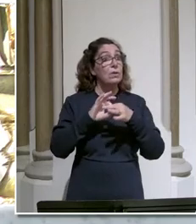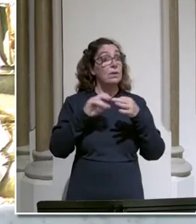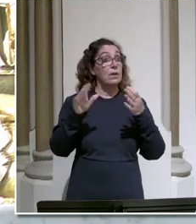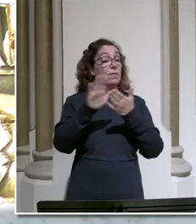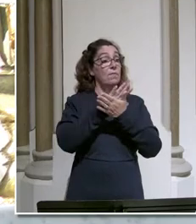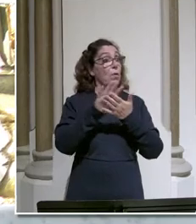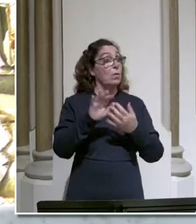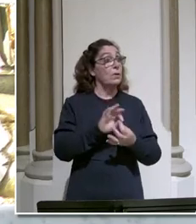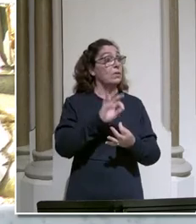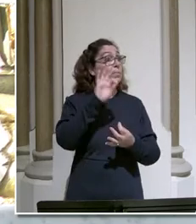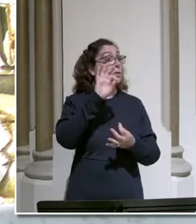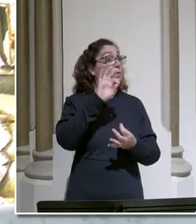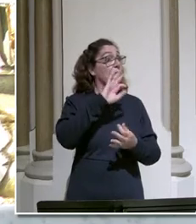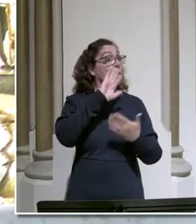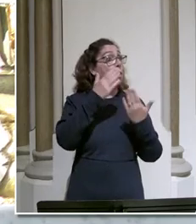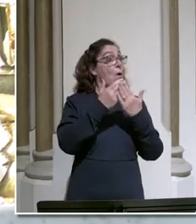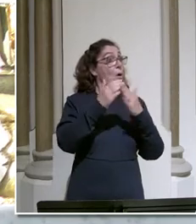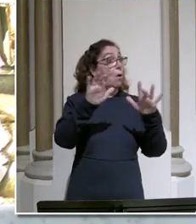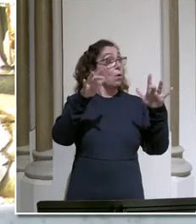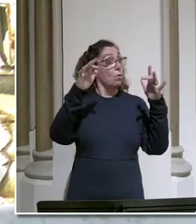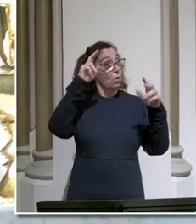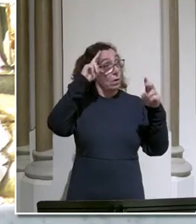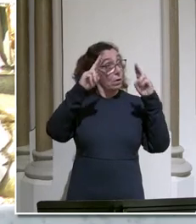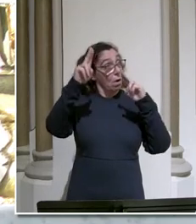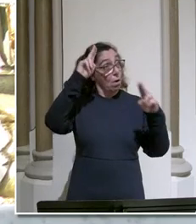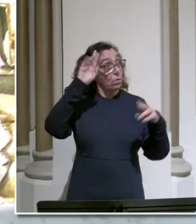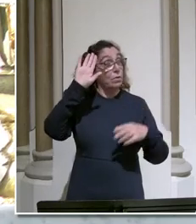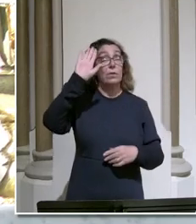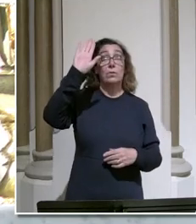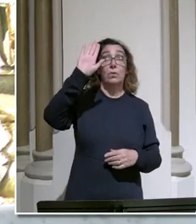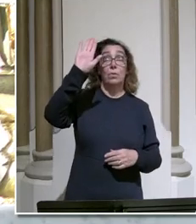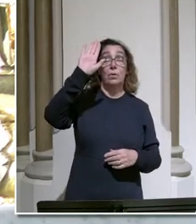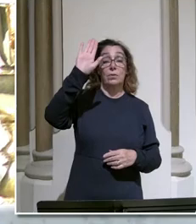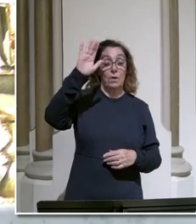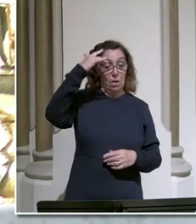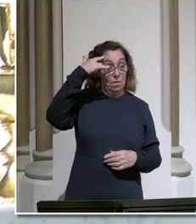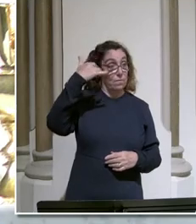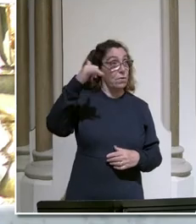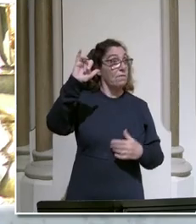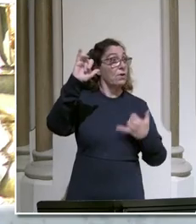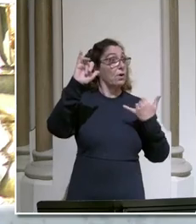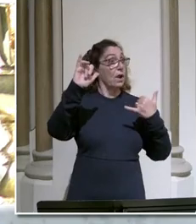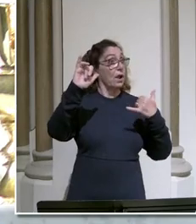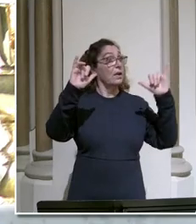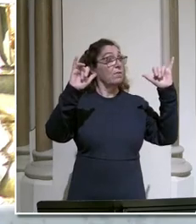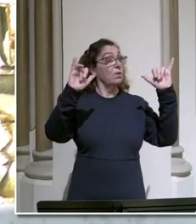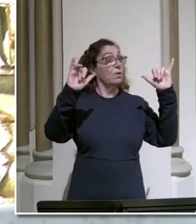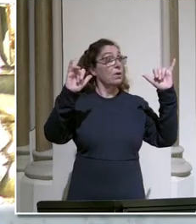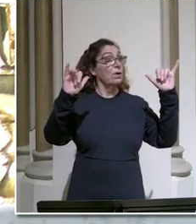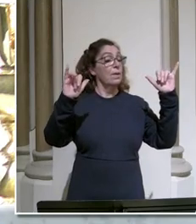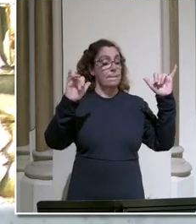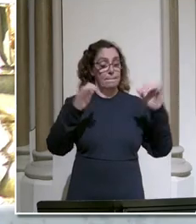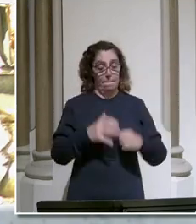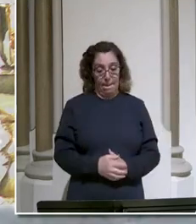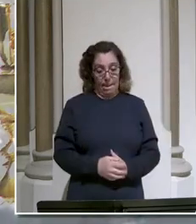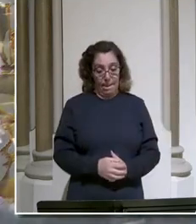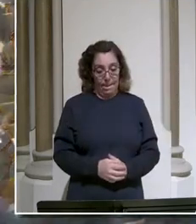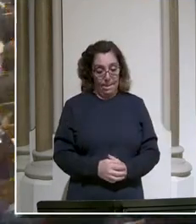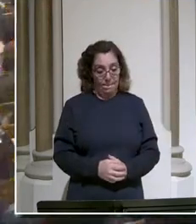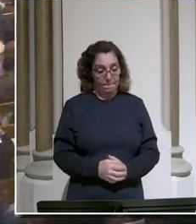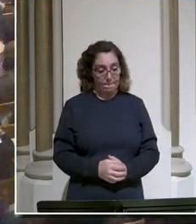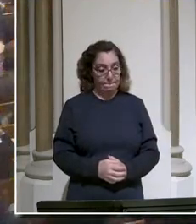Holy Spirit, all glory and honor is yours forever and ever.